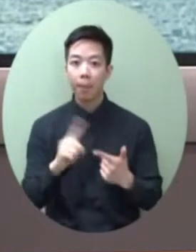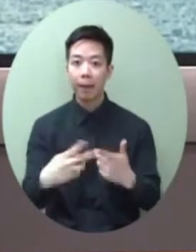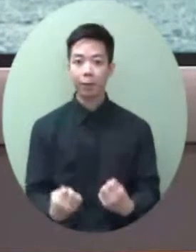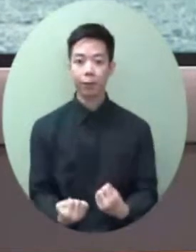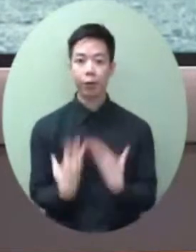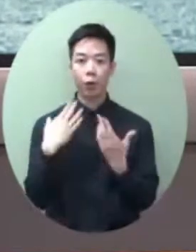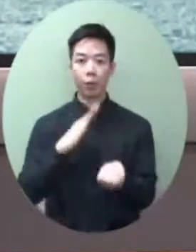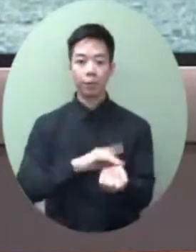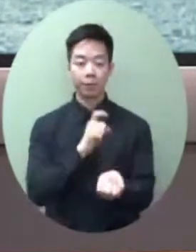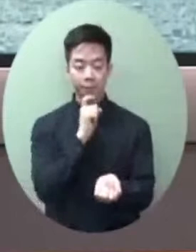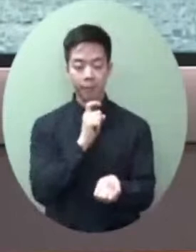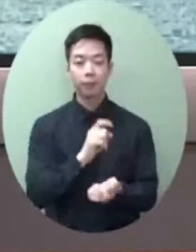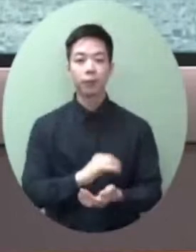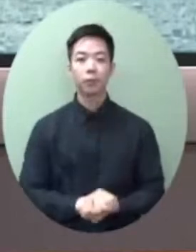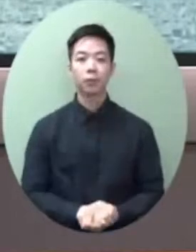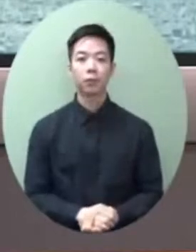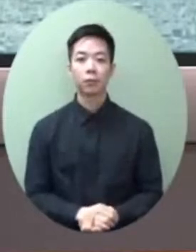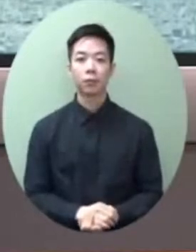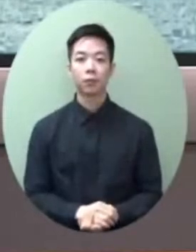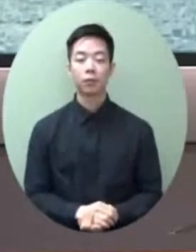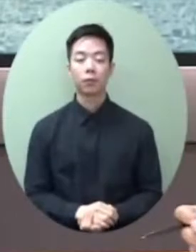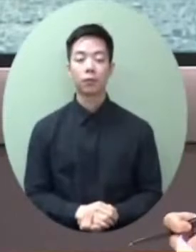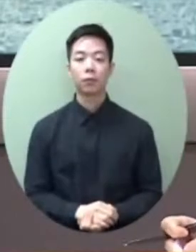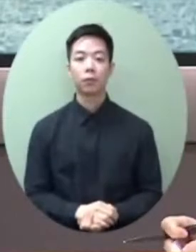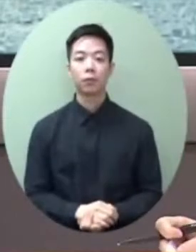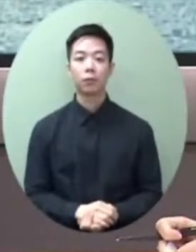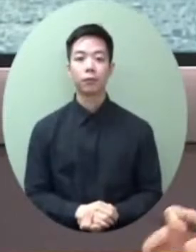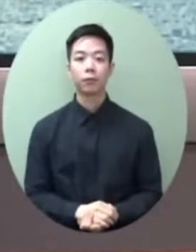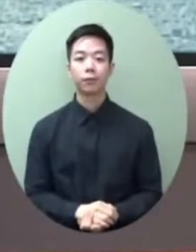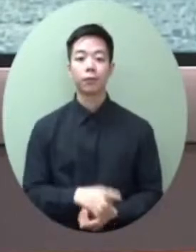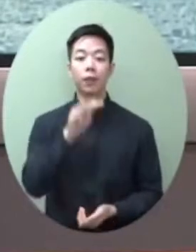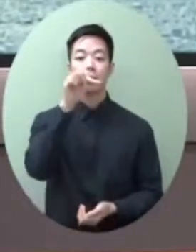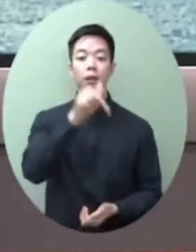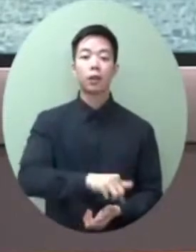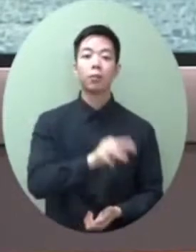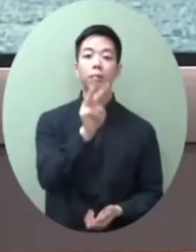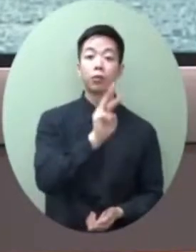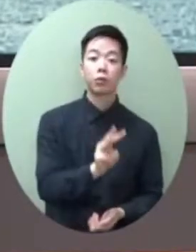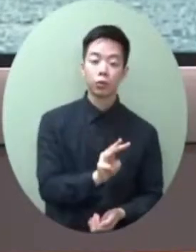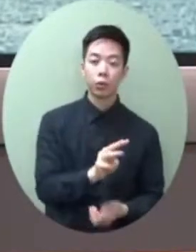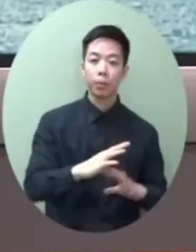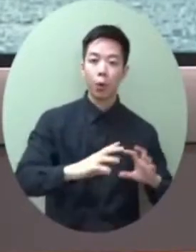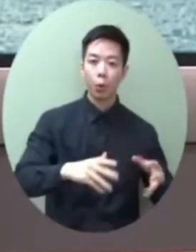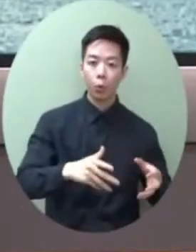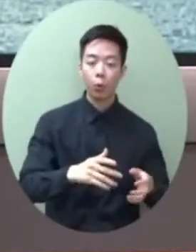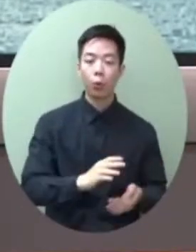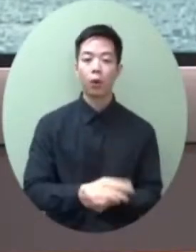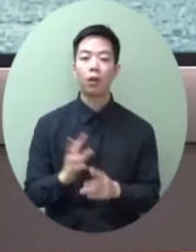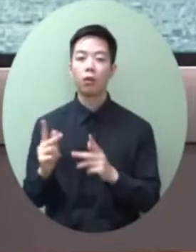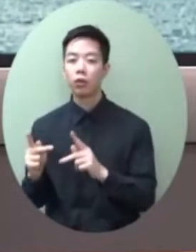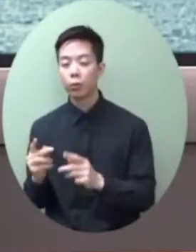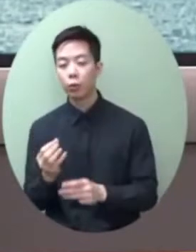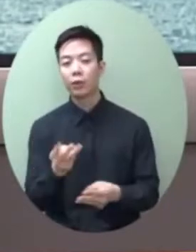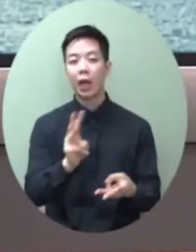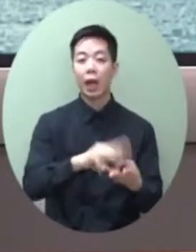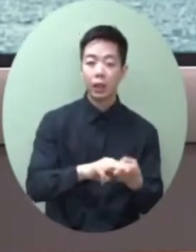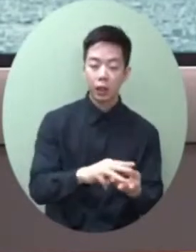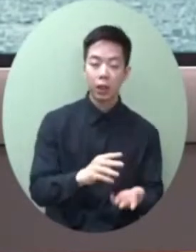specialists, these children could suffer from complications. As for Shamshui-Po and other